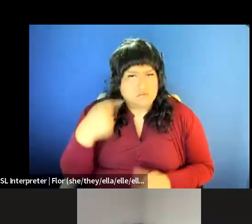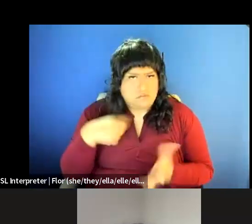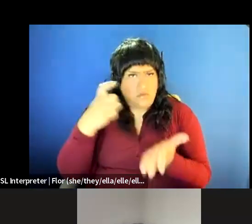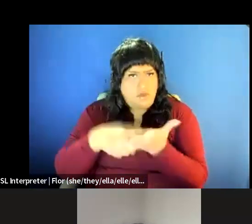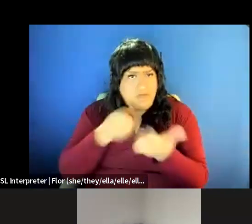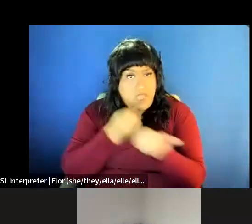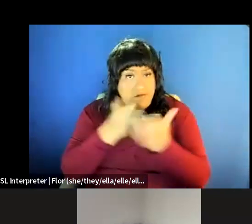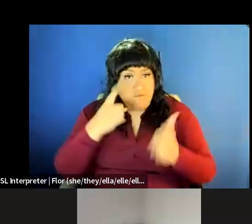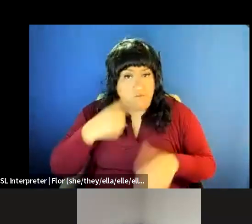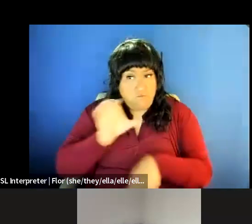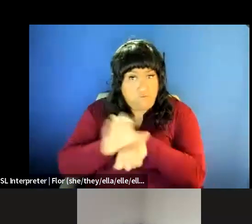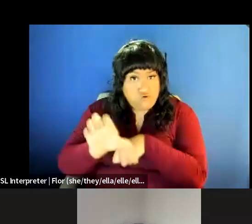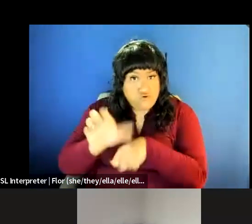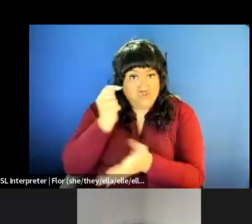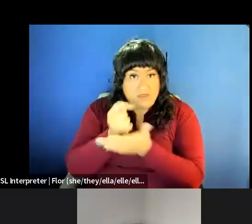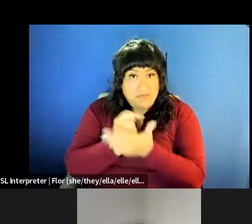forced treatment in the mayor's